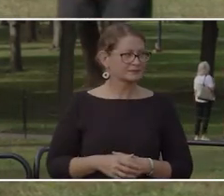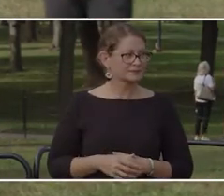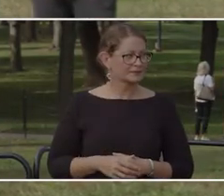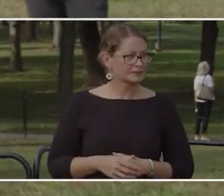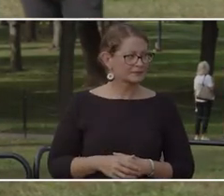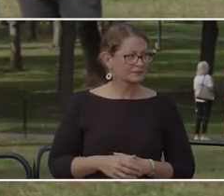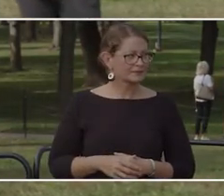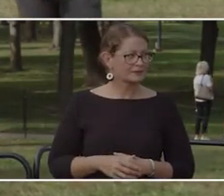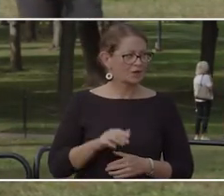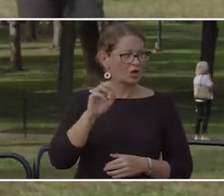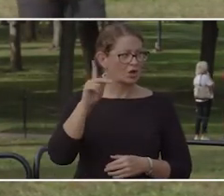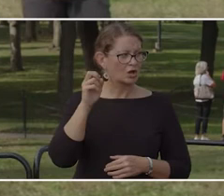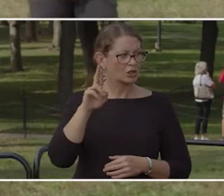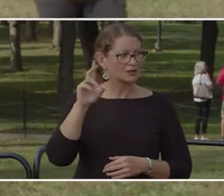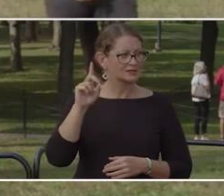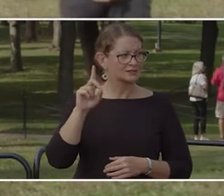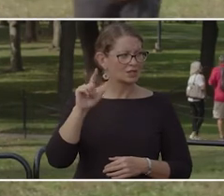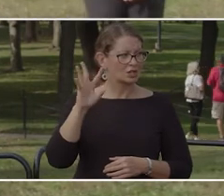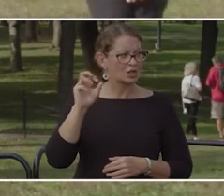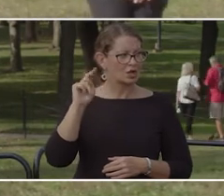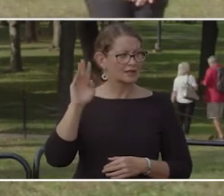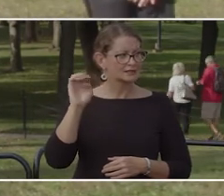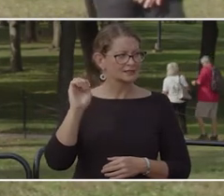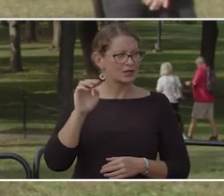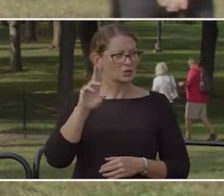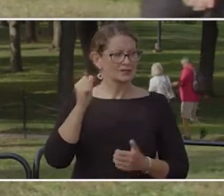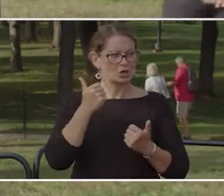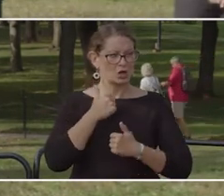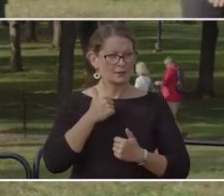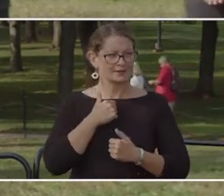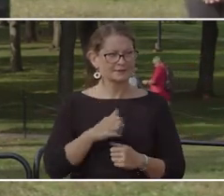Michael D. Burns, United States Army.